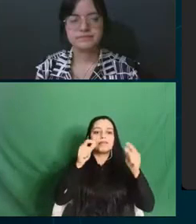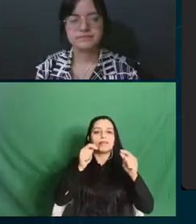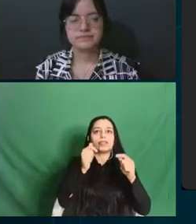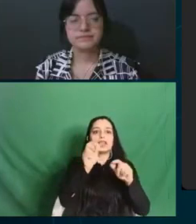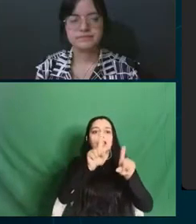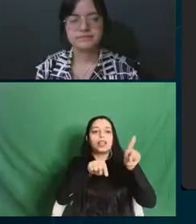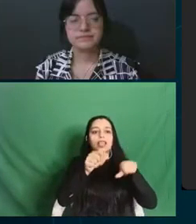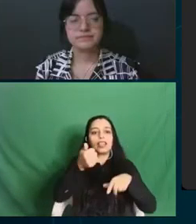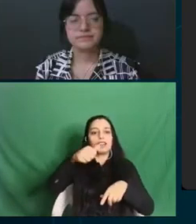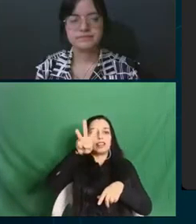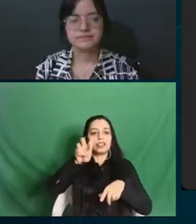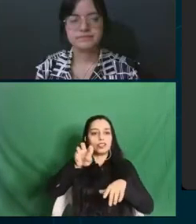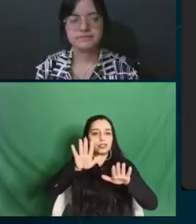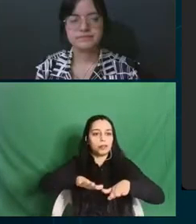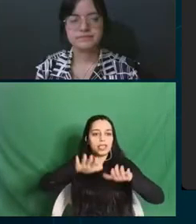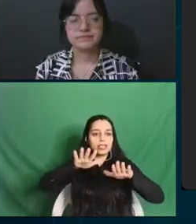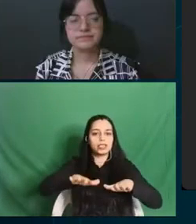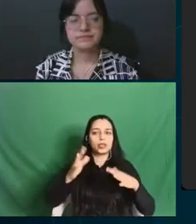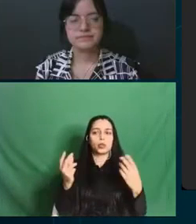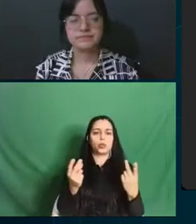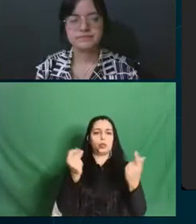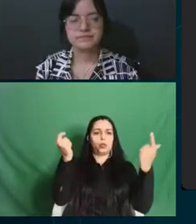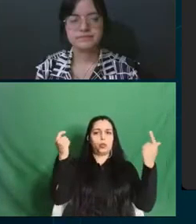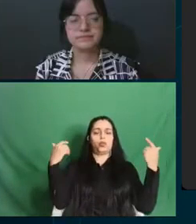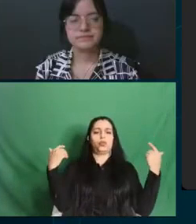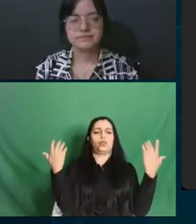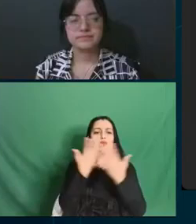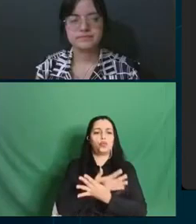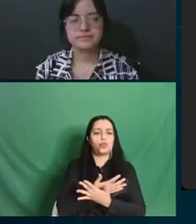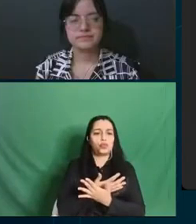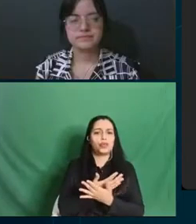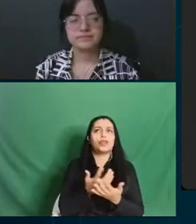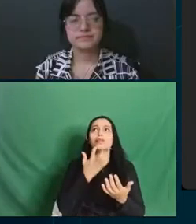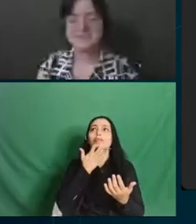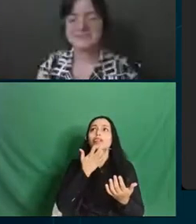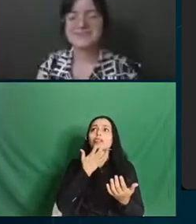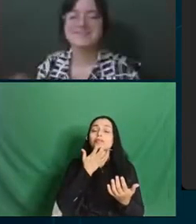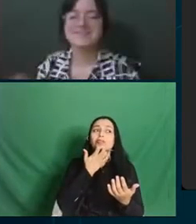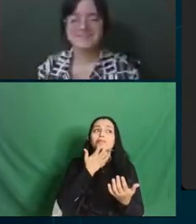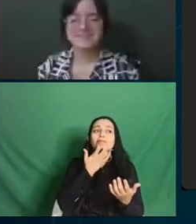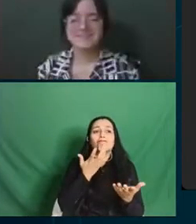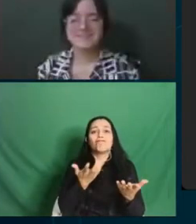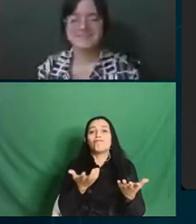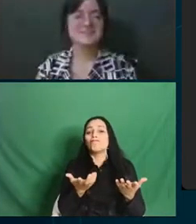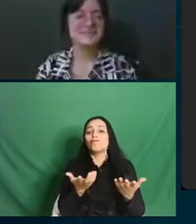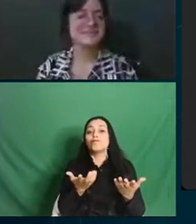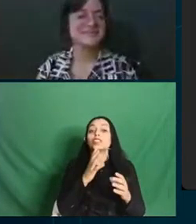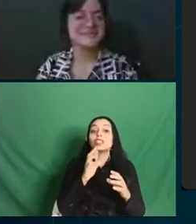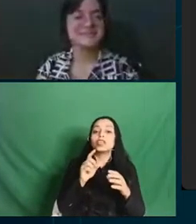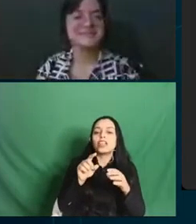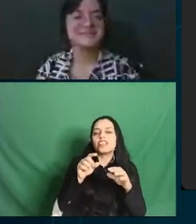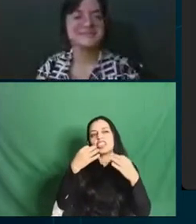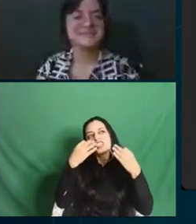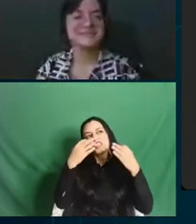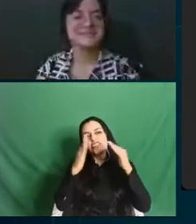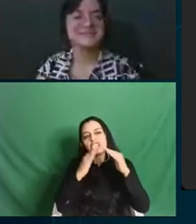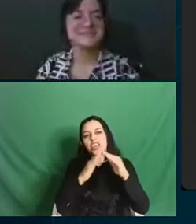the approval in 18 months, right? Now, if you have small teams, and this is something that we have seen